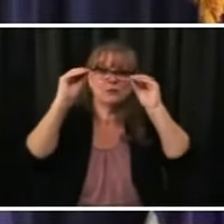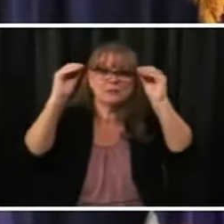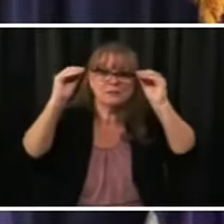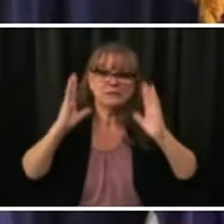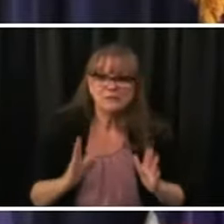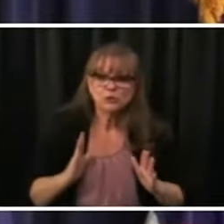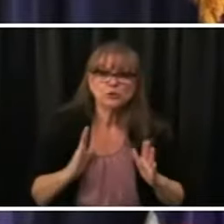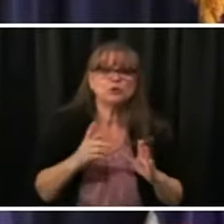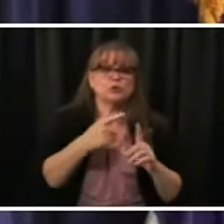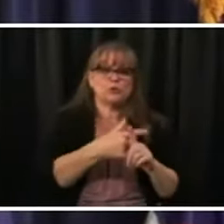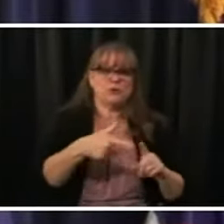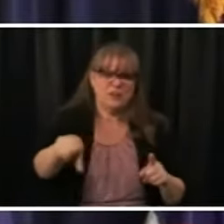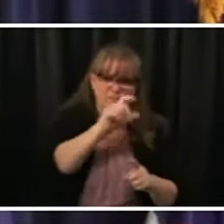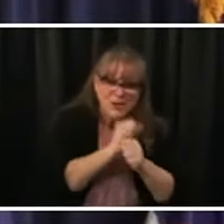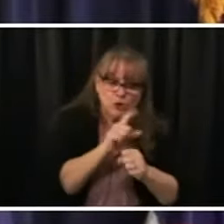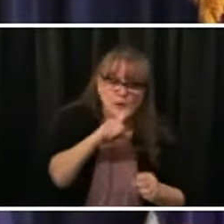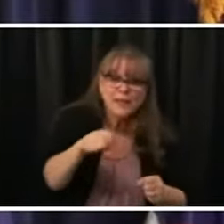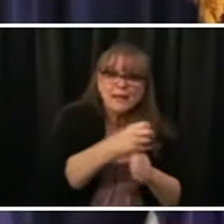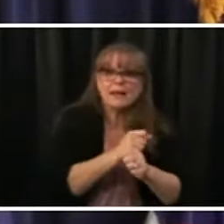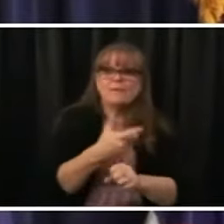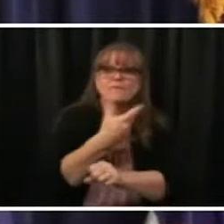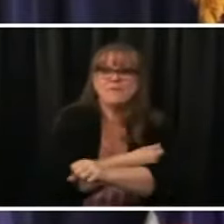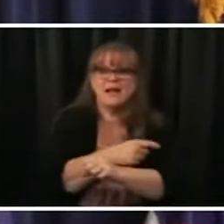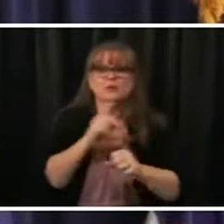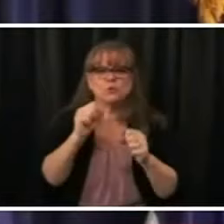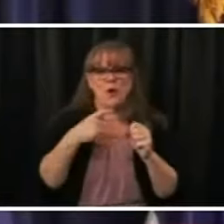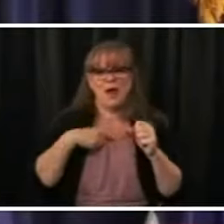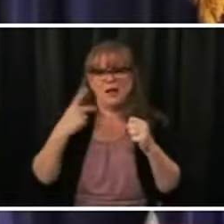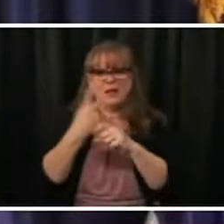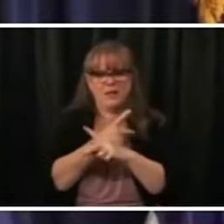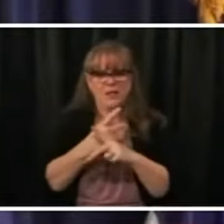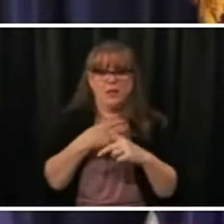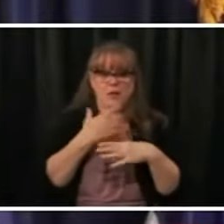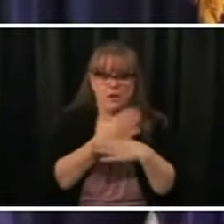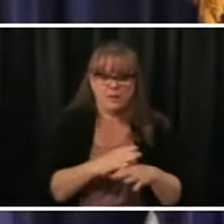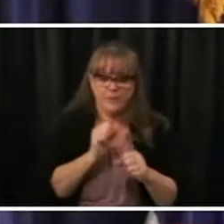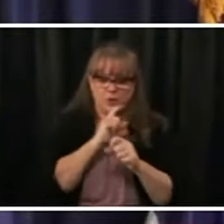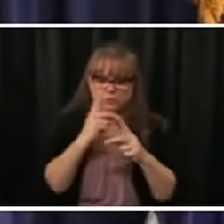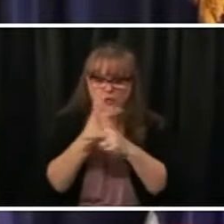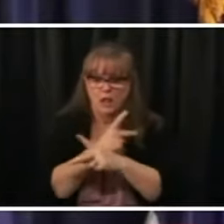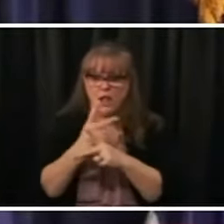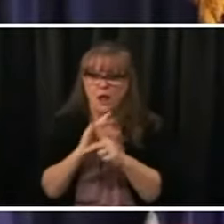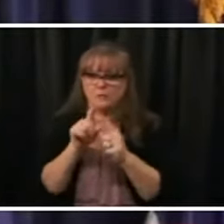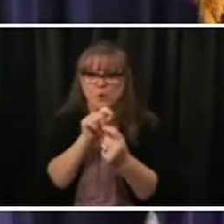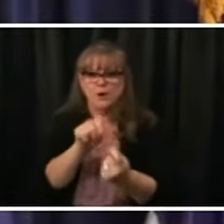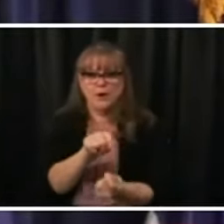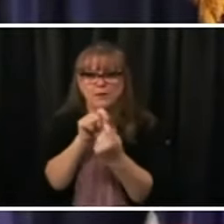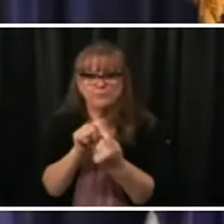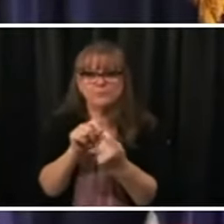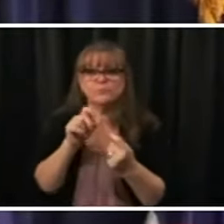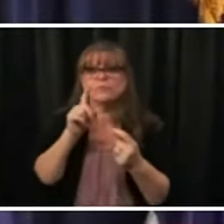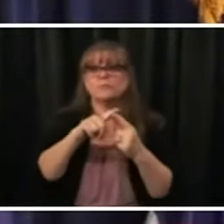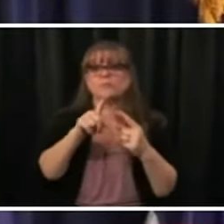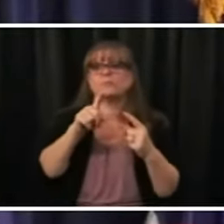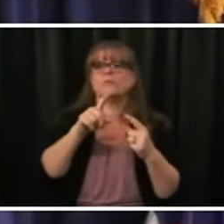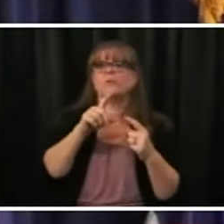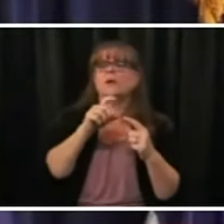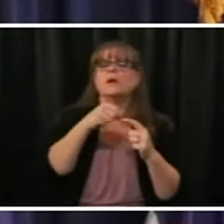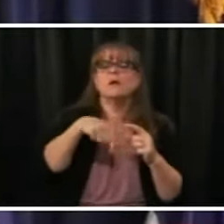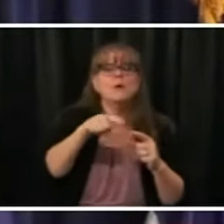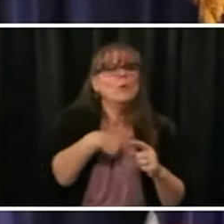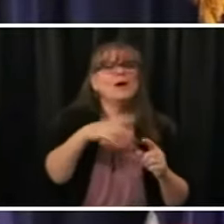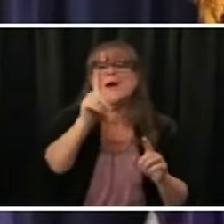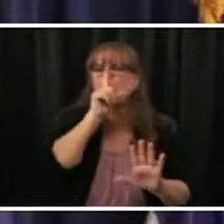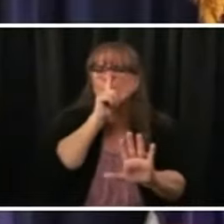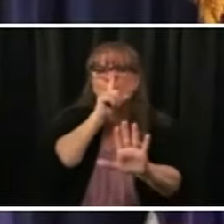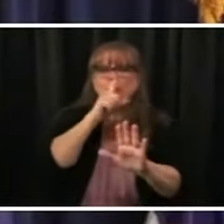again, simple math, checked and double checked. They're not competing with the 65 and up and 70 and up. They don't go online and schedule. They're not part